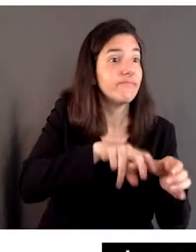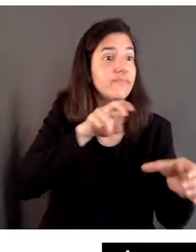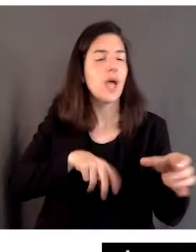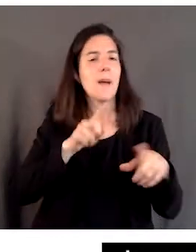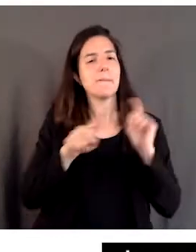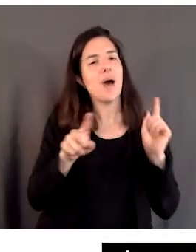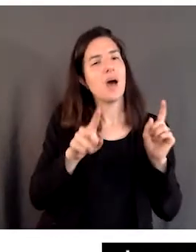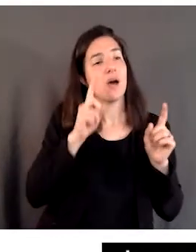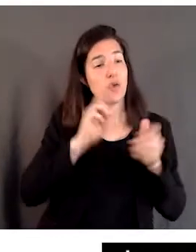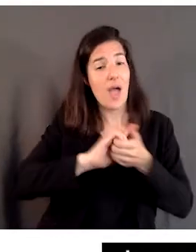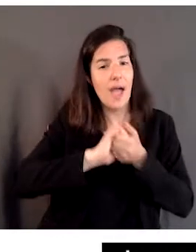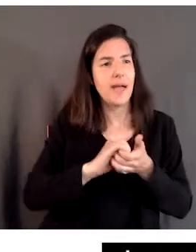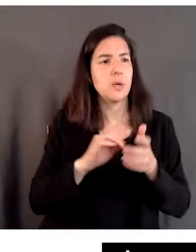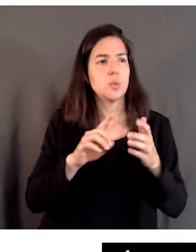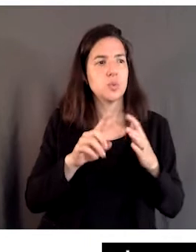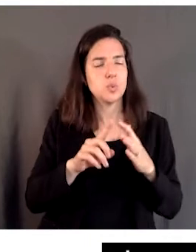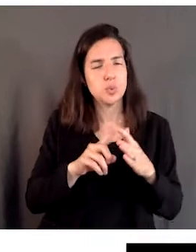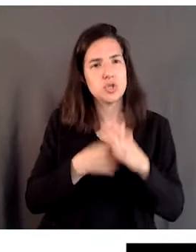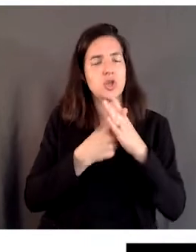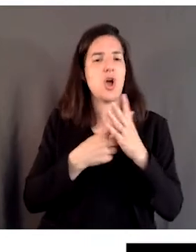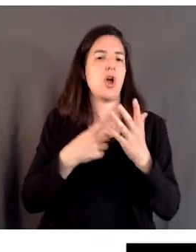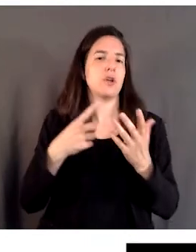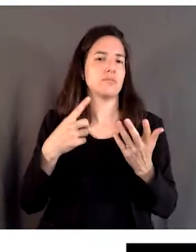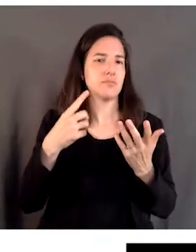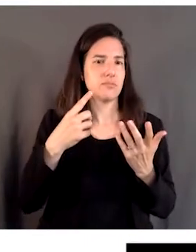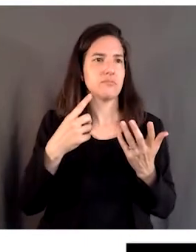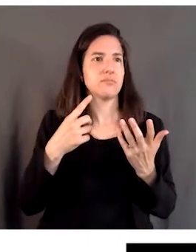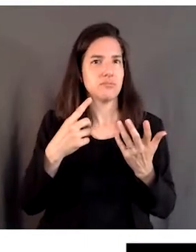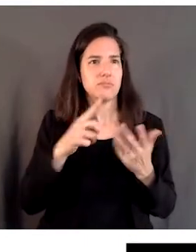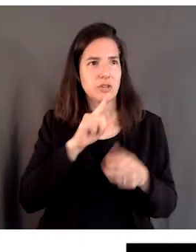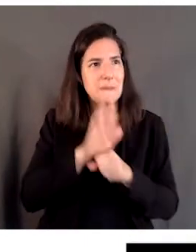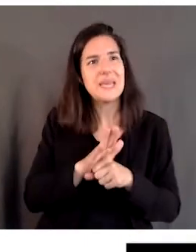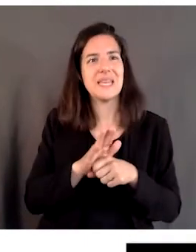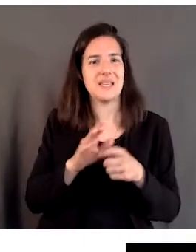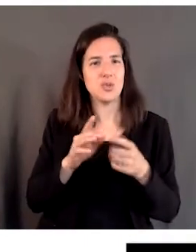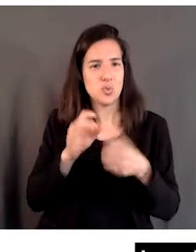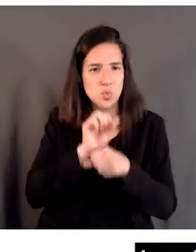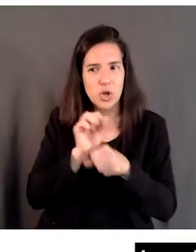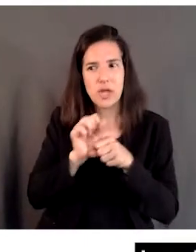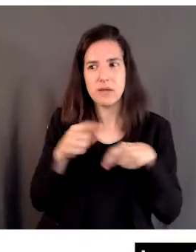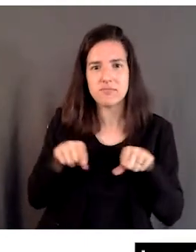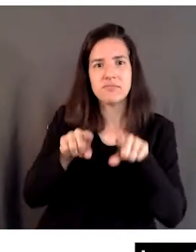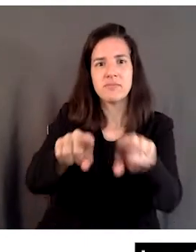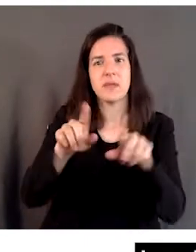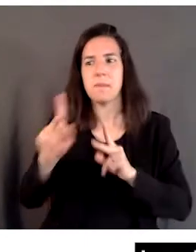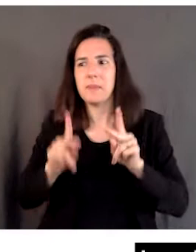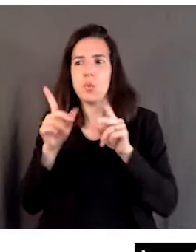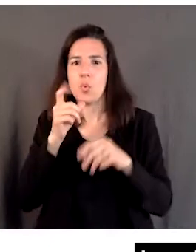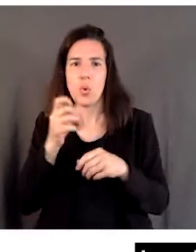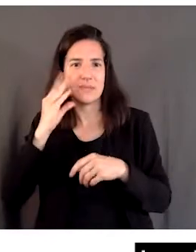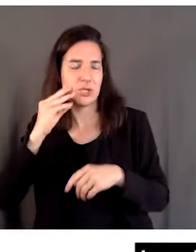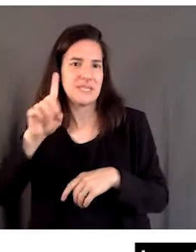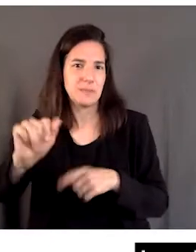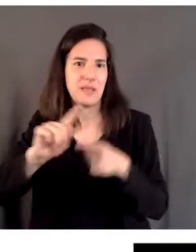alongside members of the disability community who may be racialized, you're already an expert in what you do in terms of serving